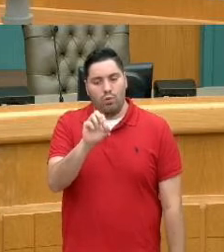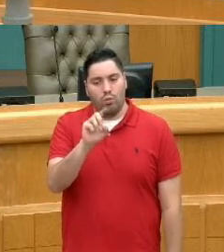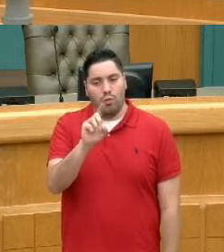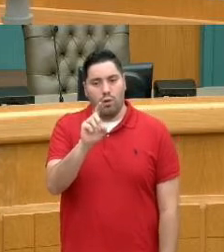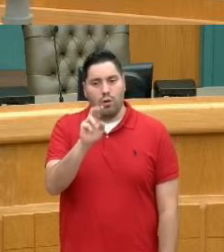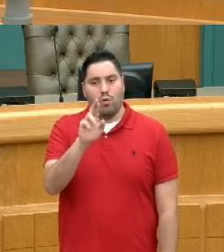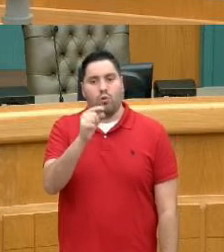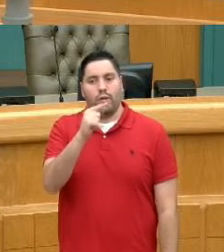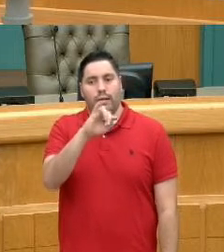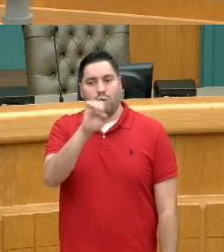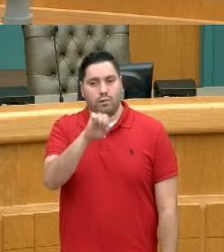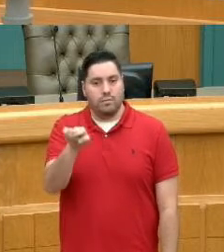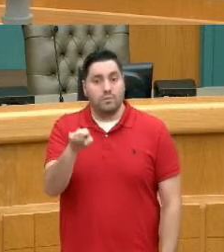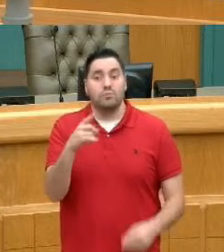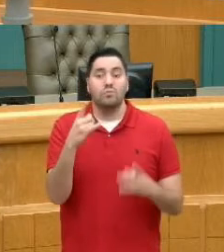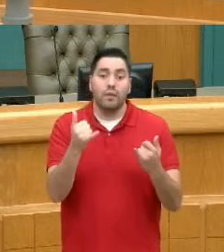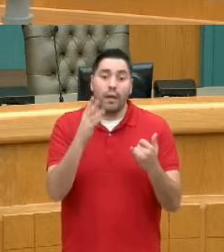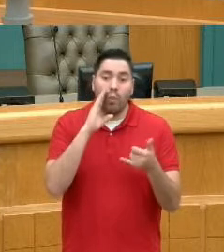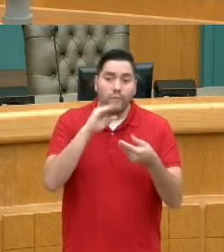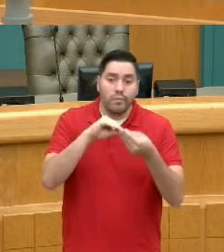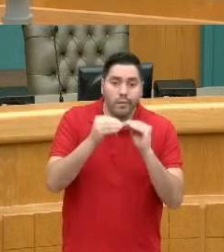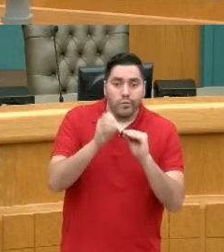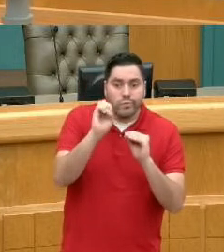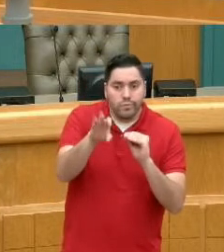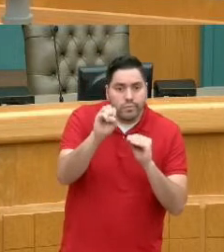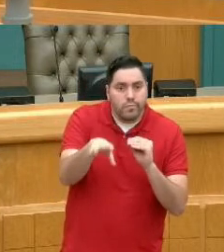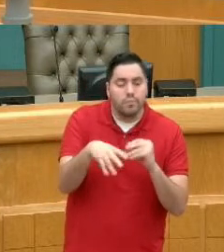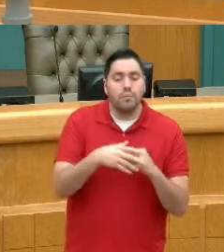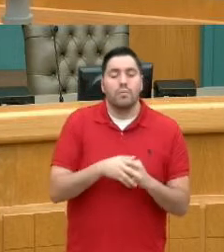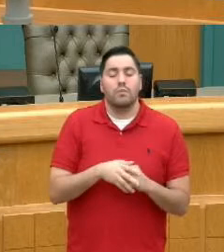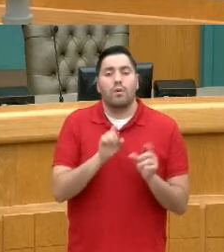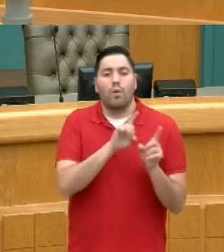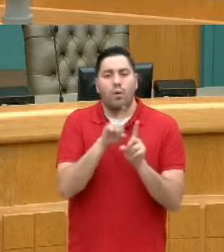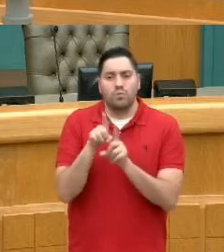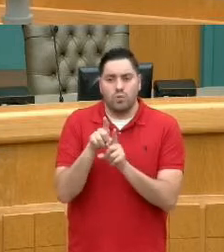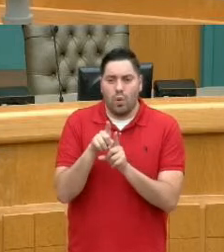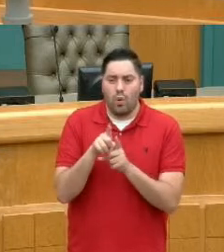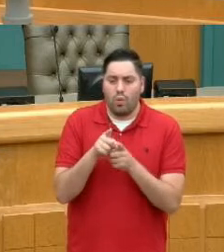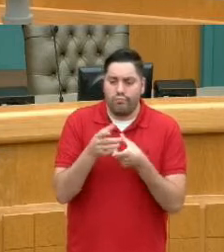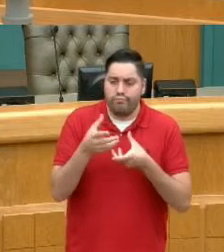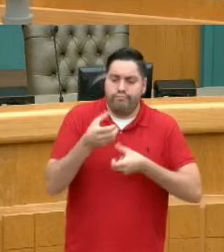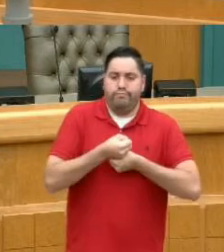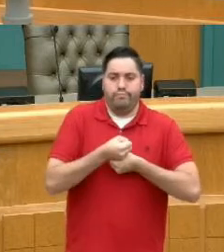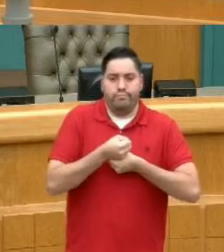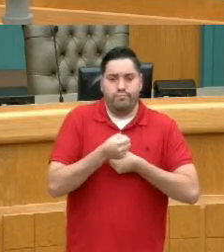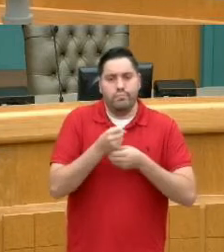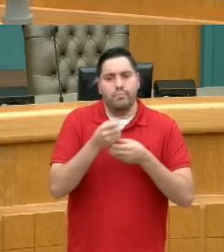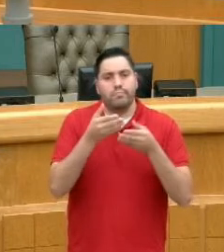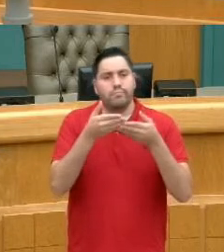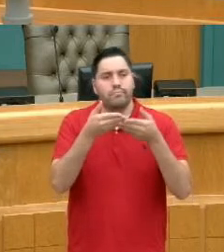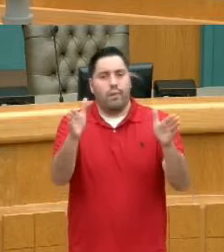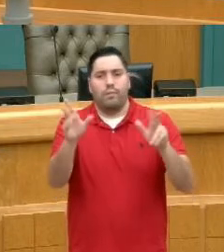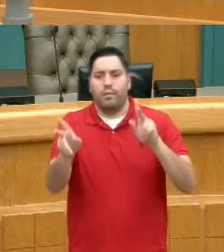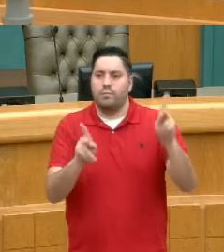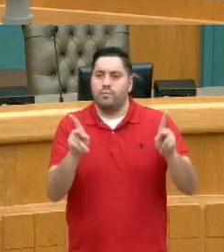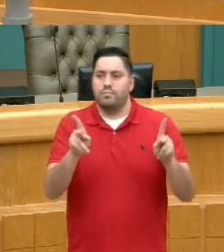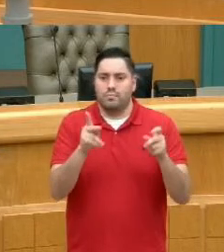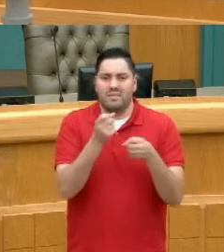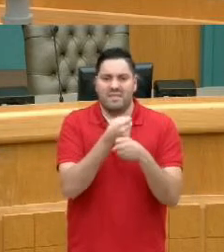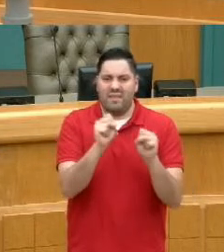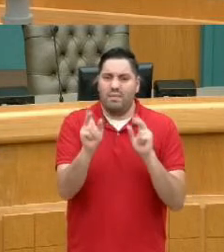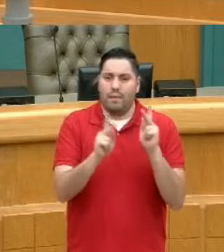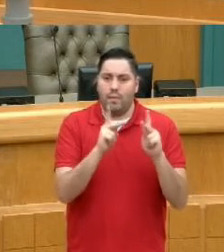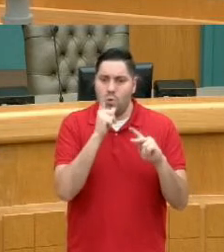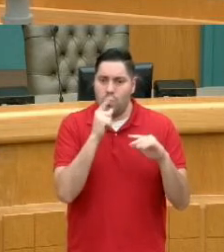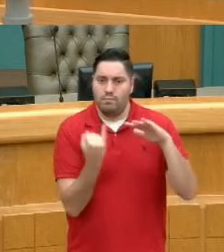an update on our statistics and give a quick recap on some of our public safety folks that are in quarantine. That